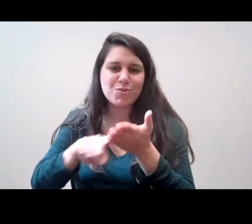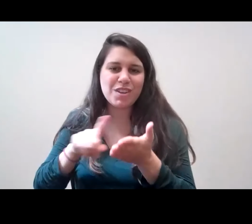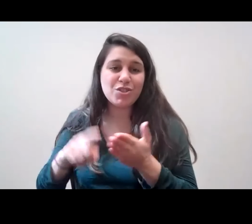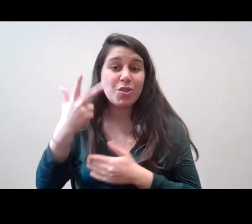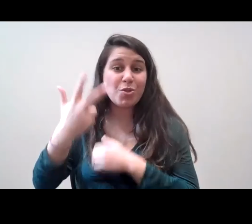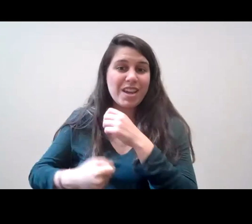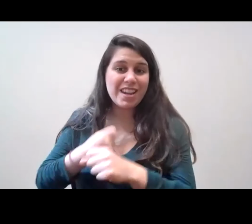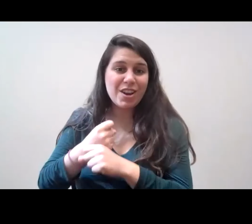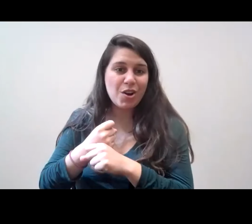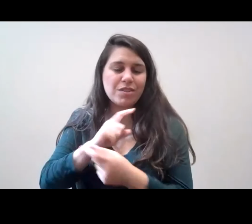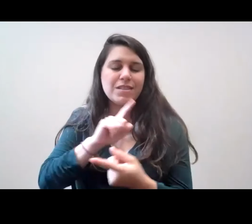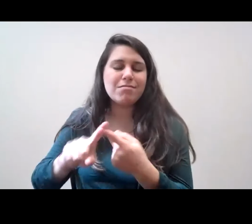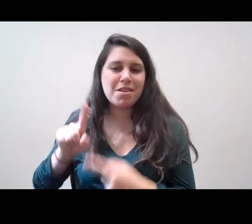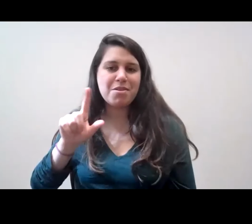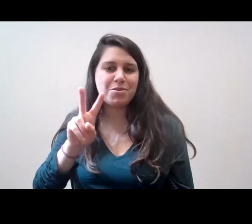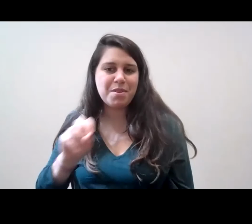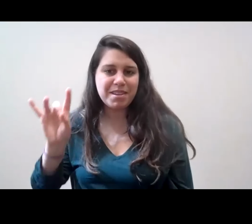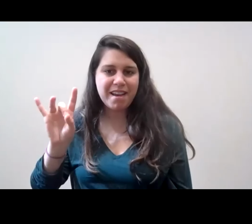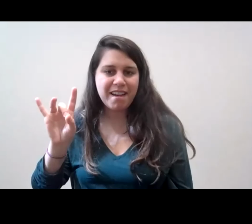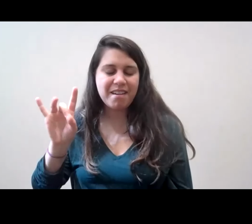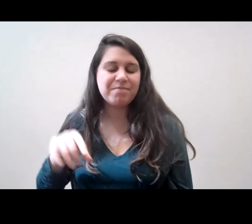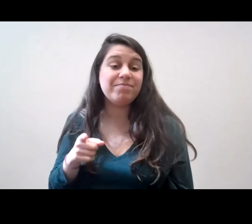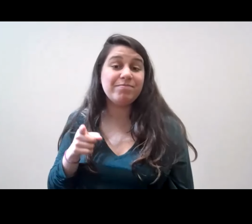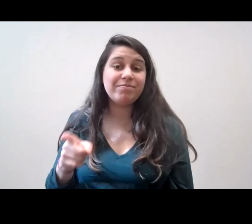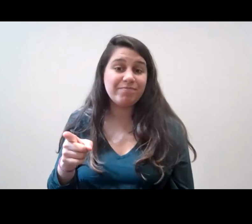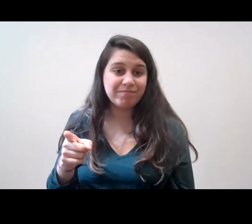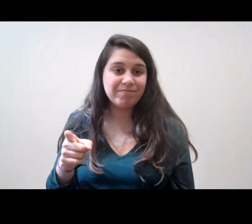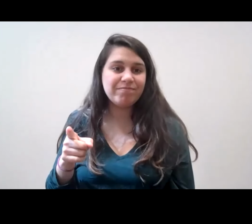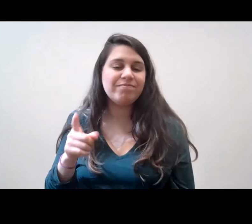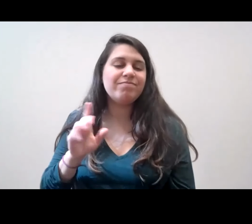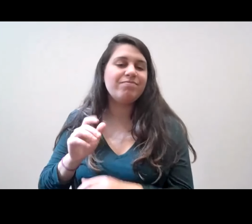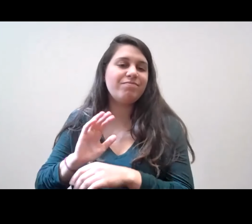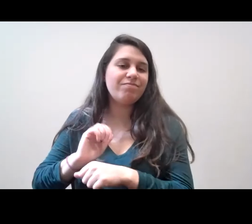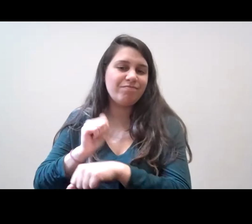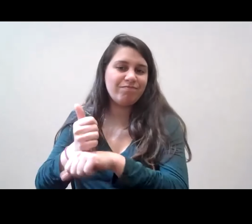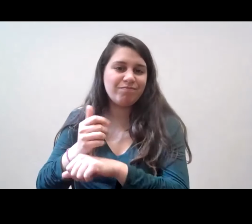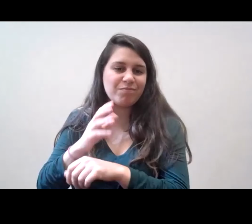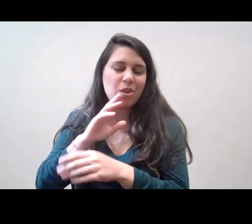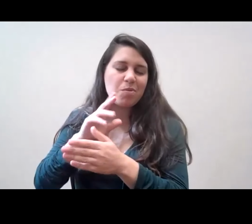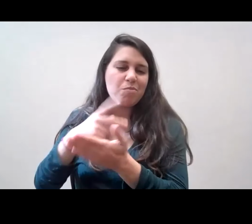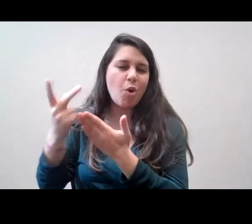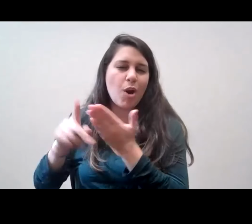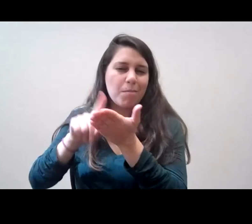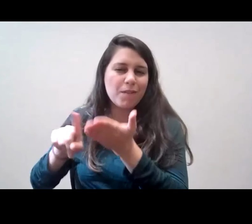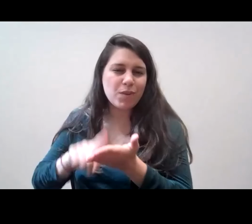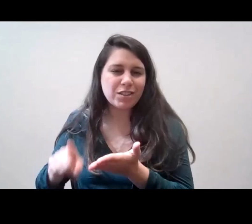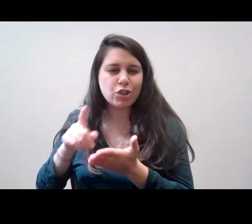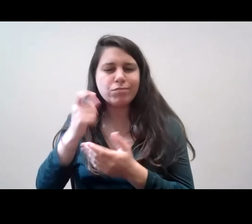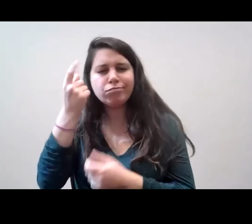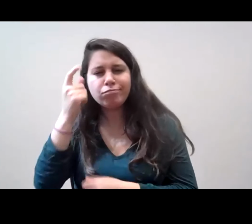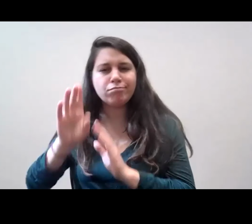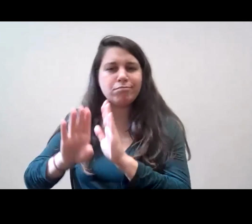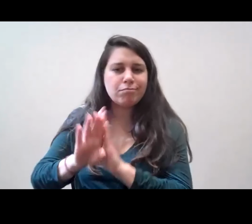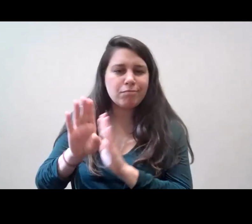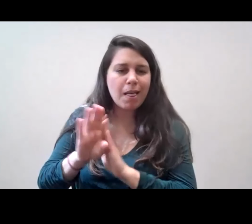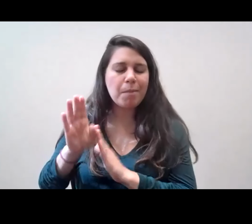until 2008, during which time he developed a program of research to understand and develop methods for